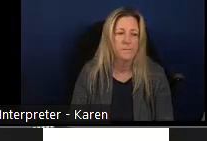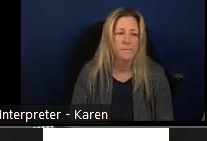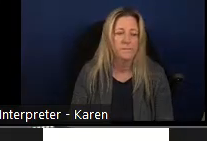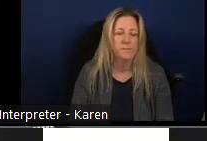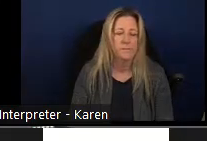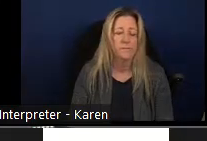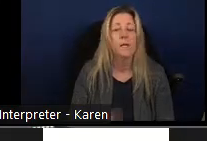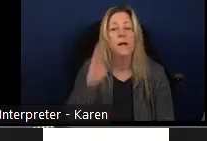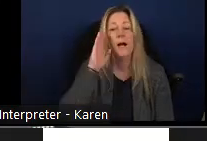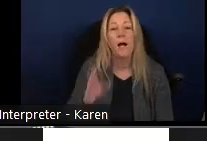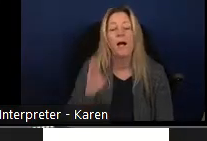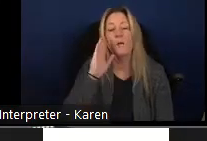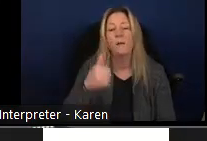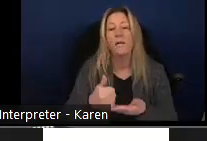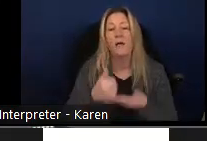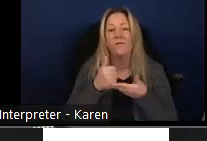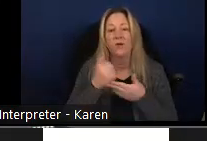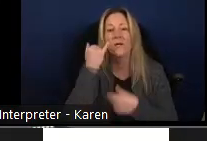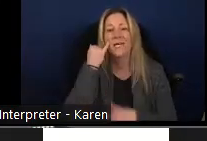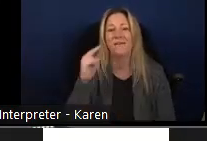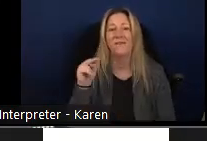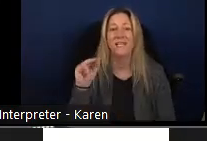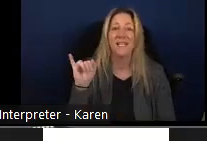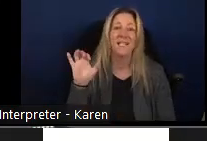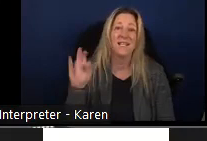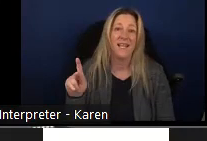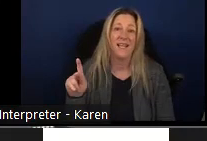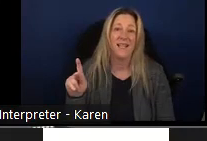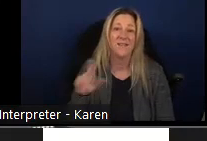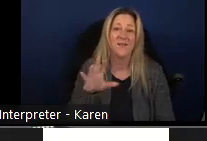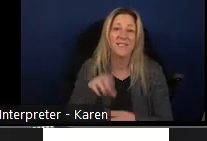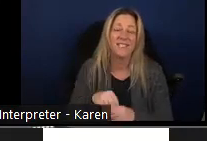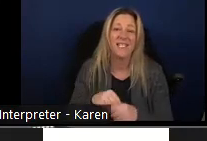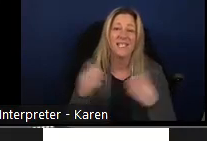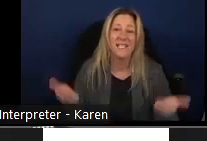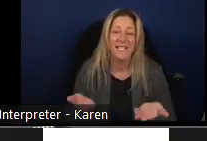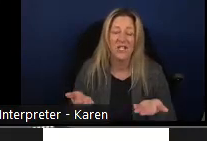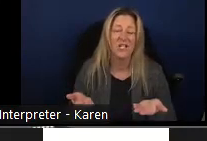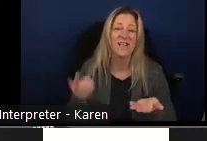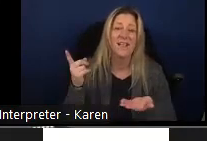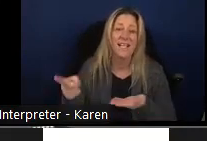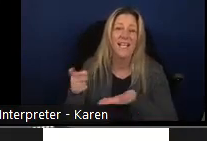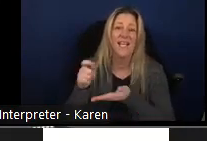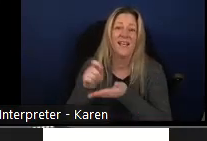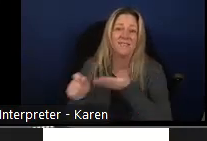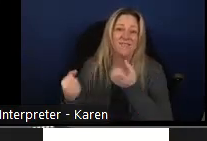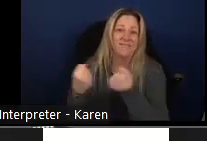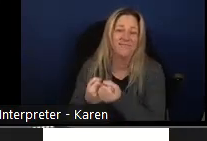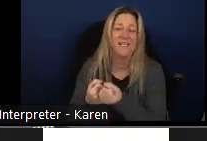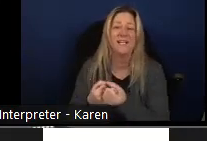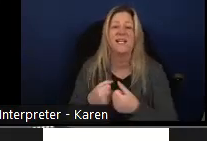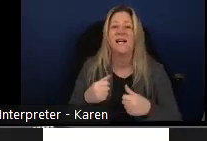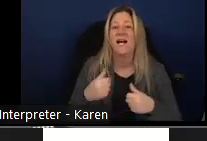Hi there. It'd be helpful if we had Nick on here, who underwrote that deal. I'm sorry, I wasn't prepared with all the specifics of Clara Brown for this meeting, but